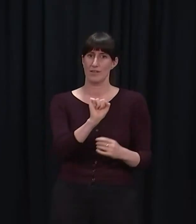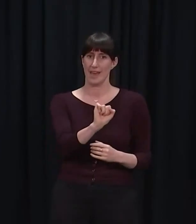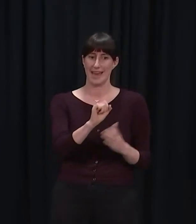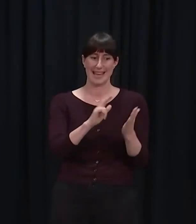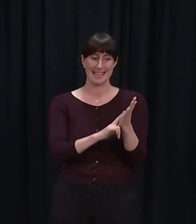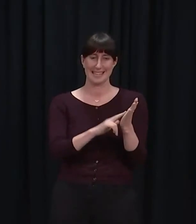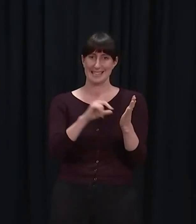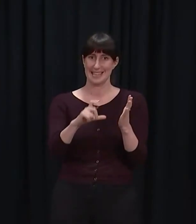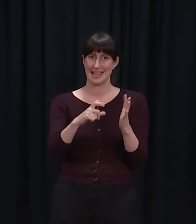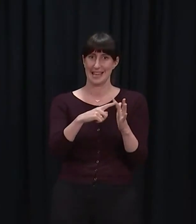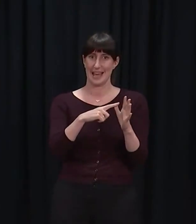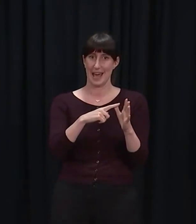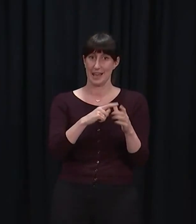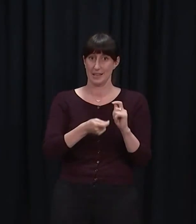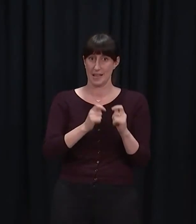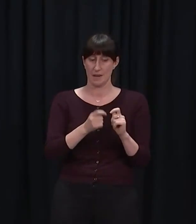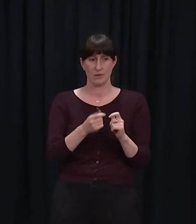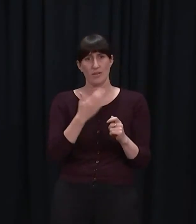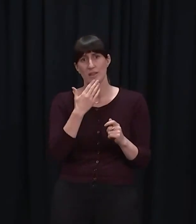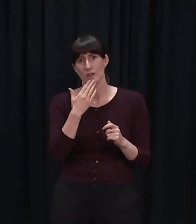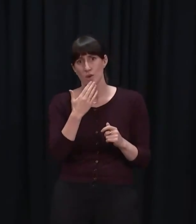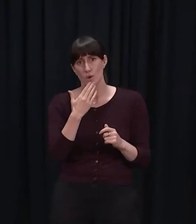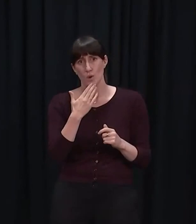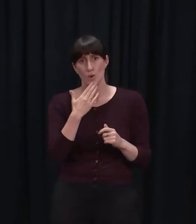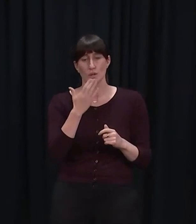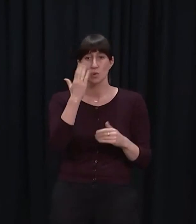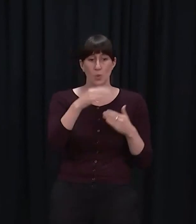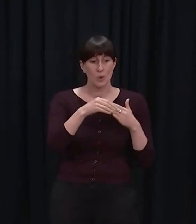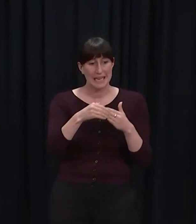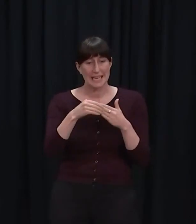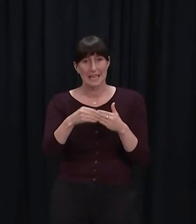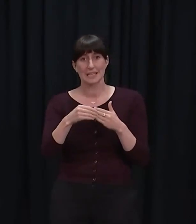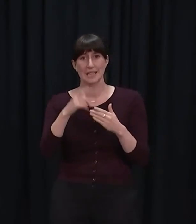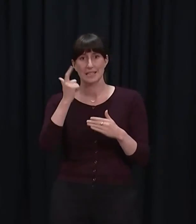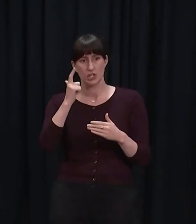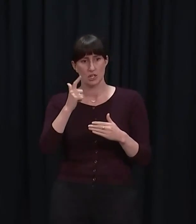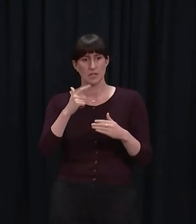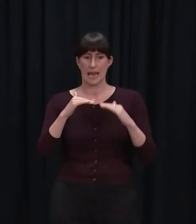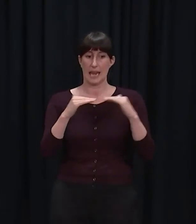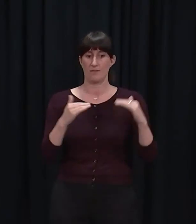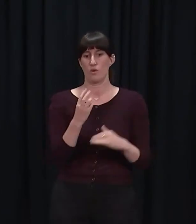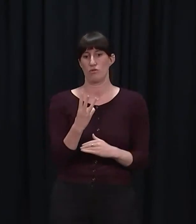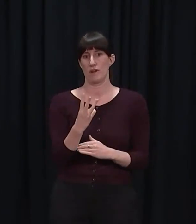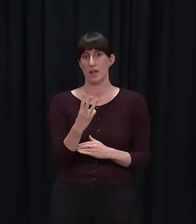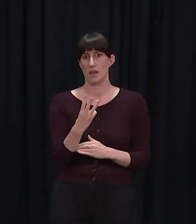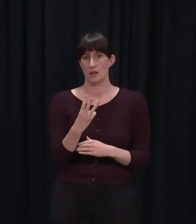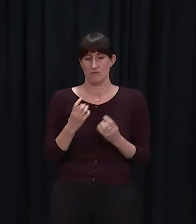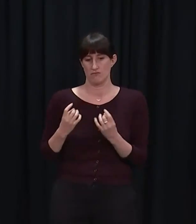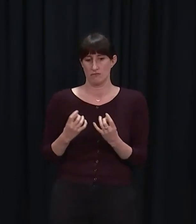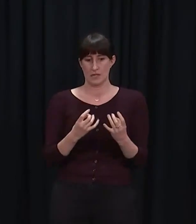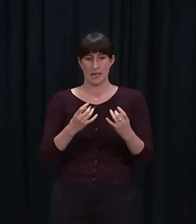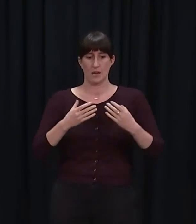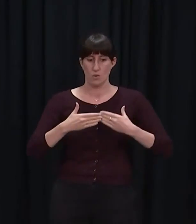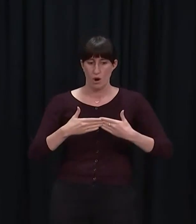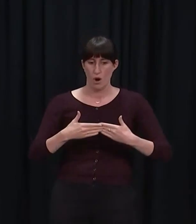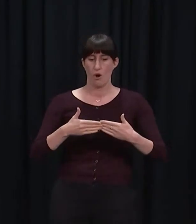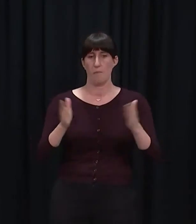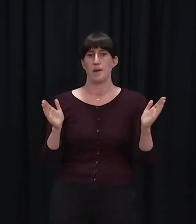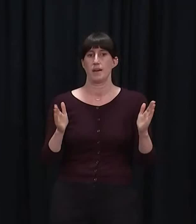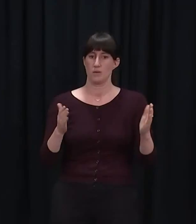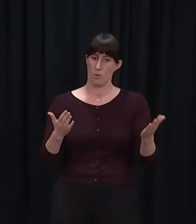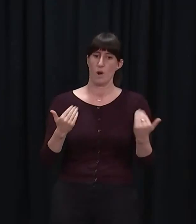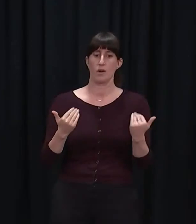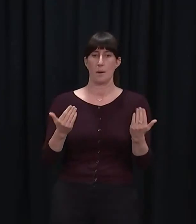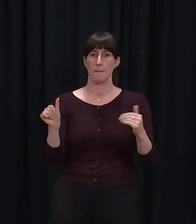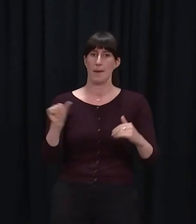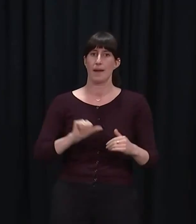you to those school leaders and teachers at alert level 3 who have been working hard to ready schools for opening this week and welcome students